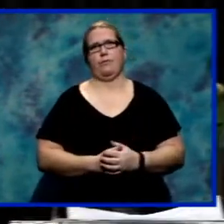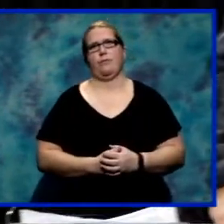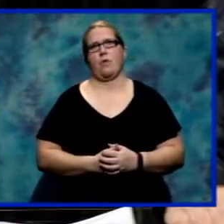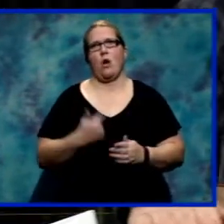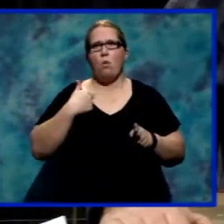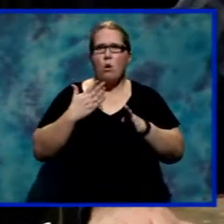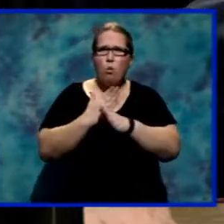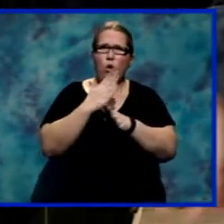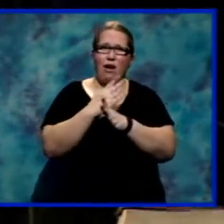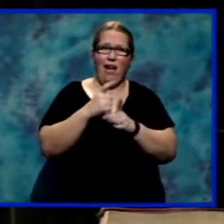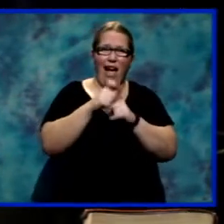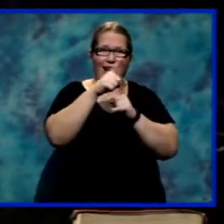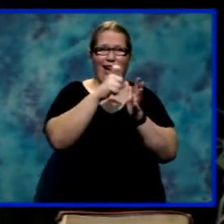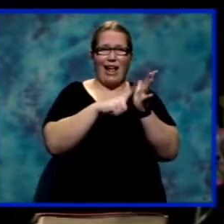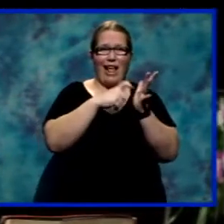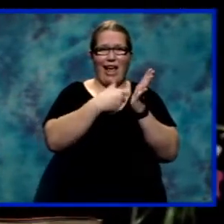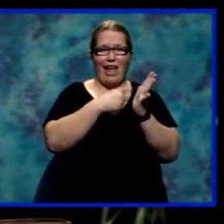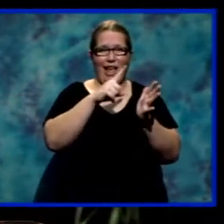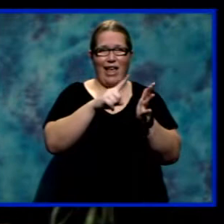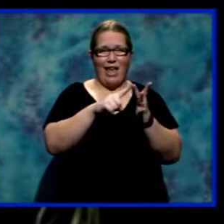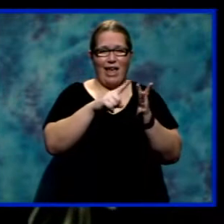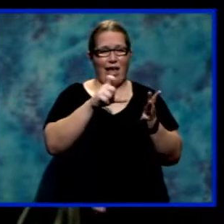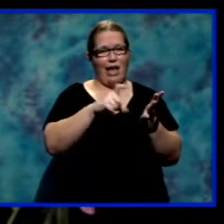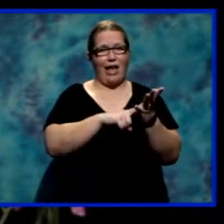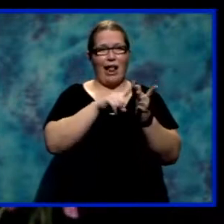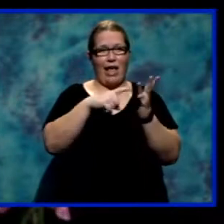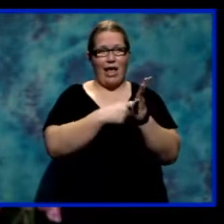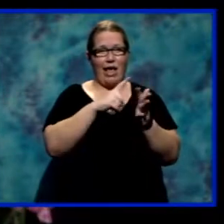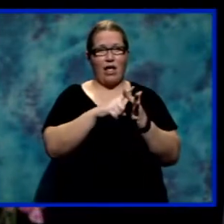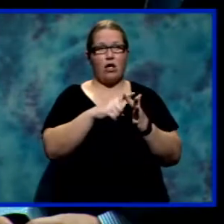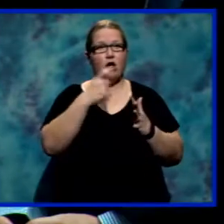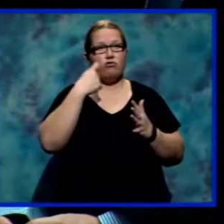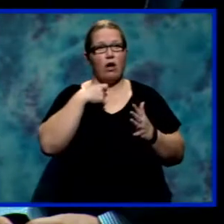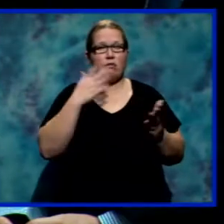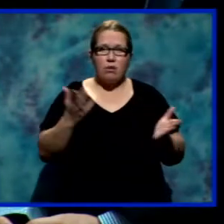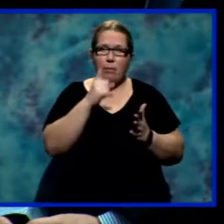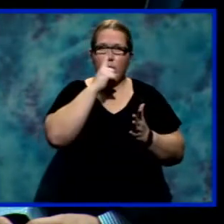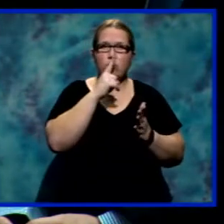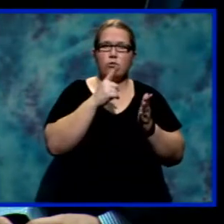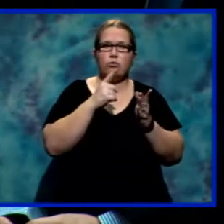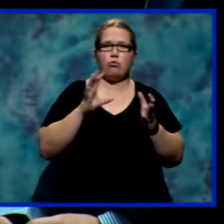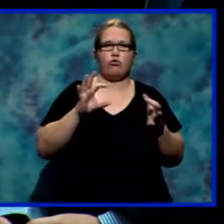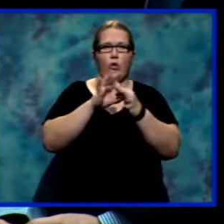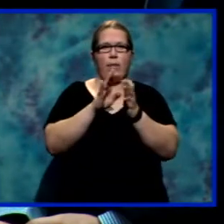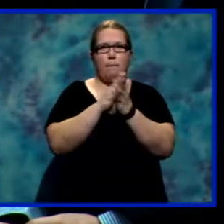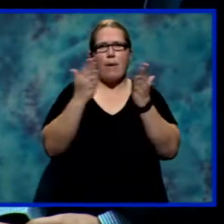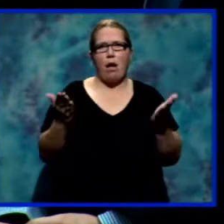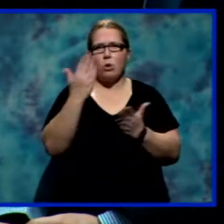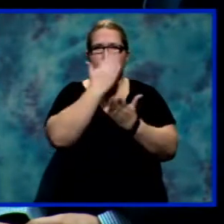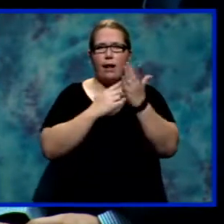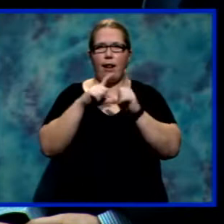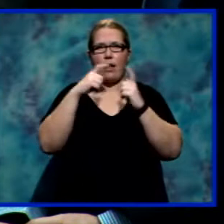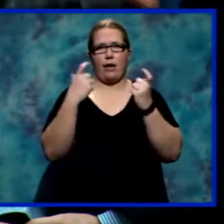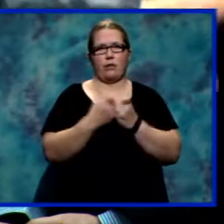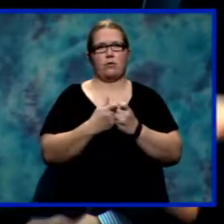really hard, Claire, to try and get people to join the Bible study classes or to go to